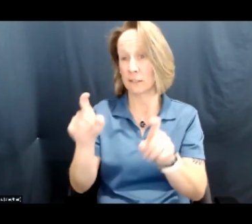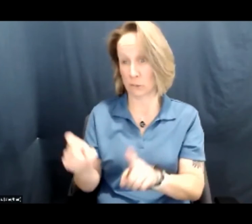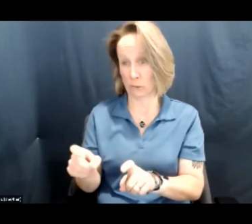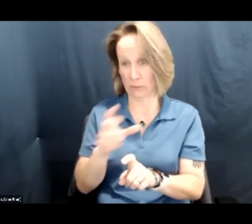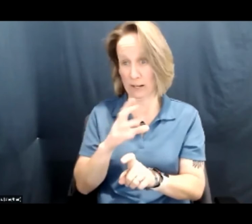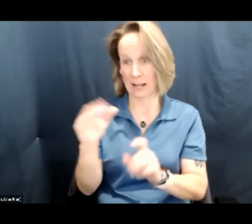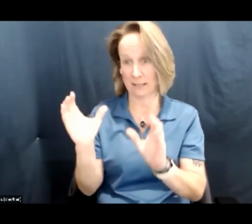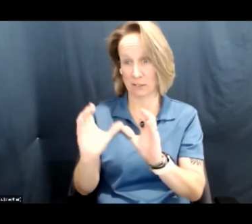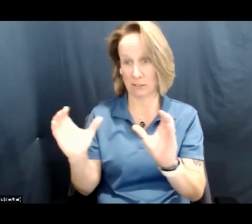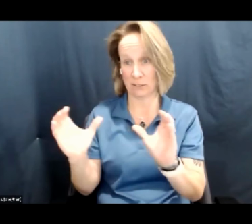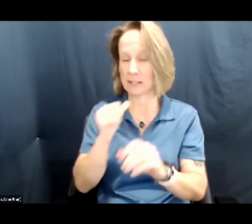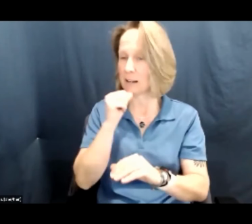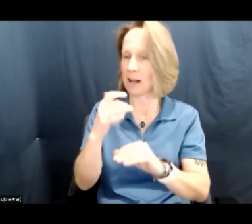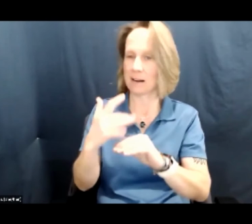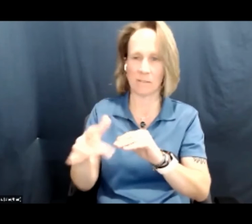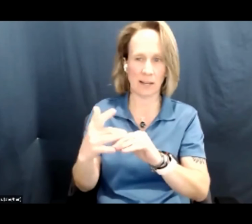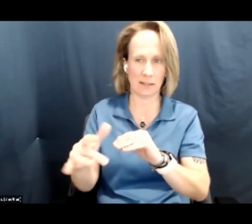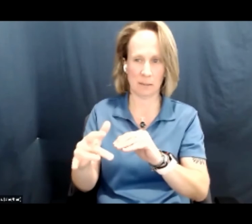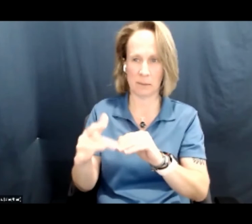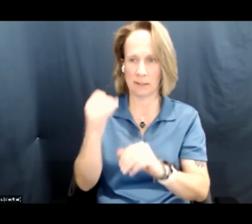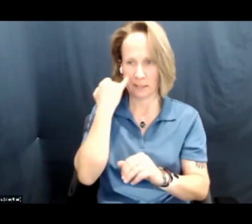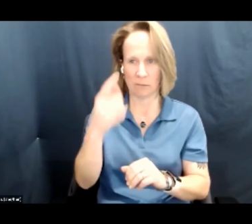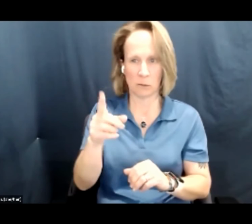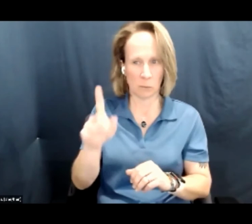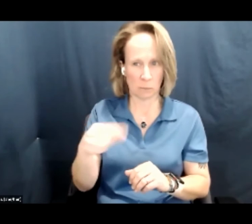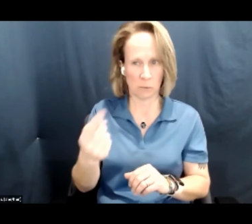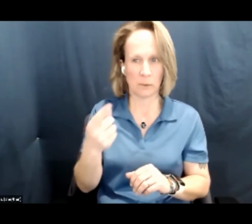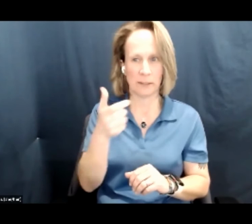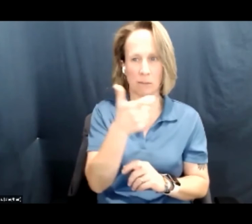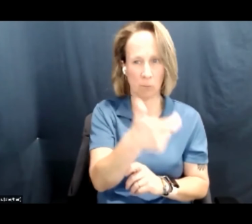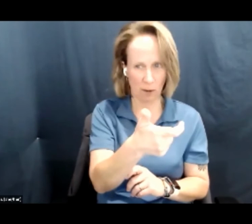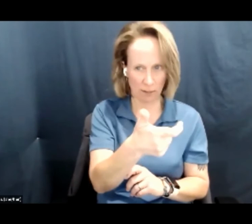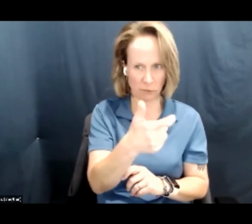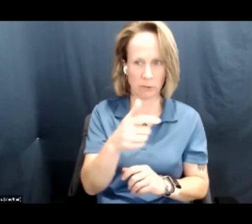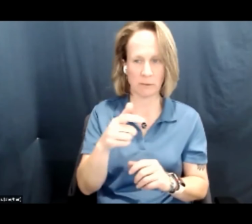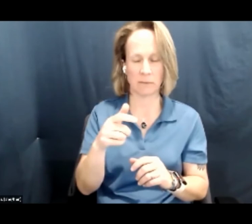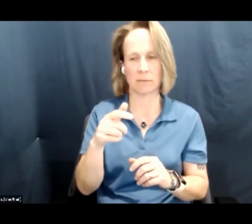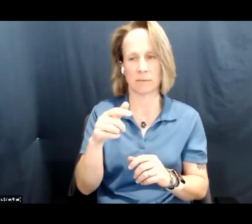be available if you only watch the recorded version.